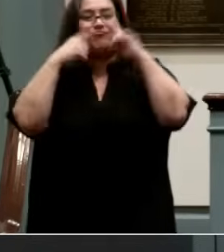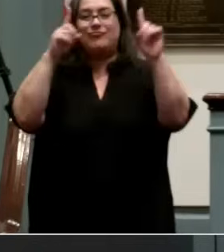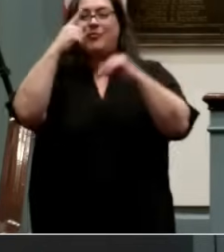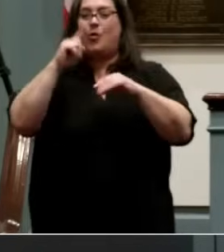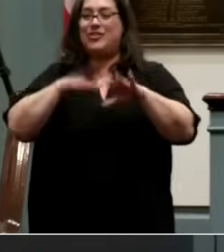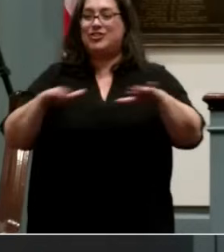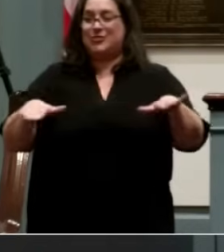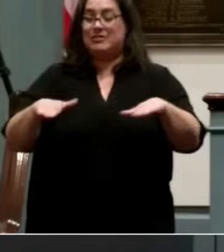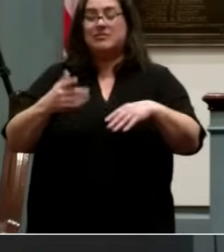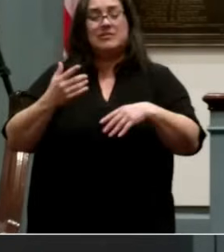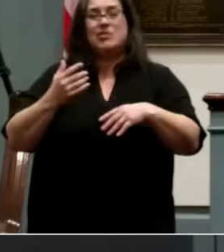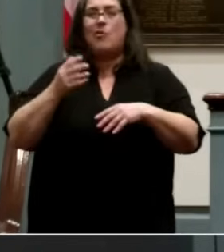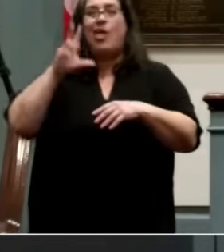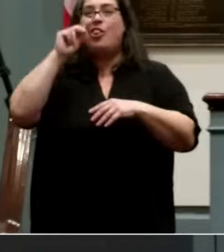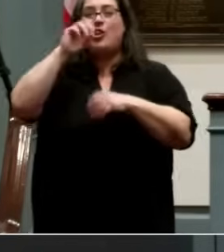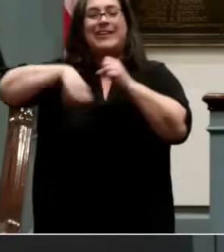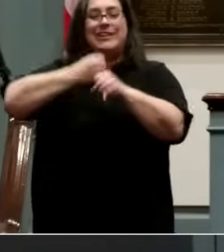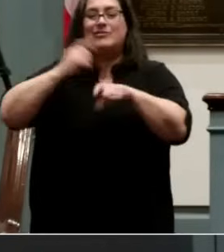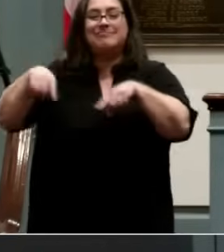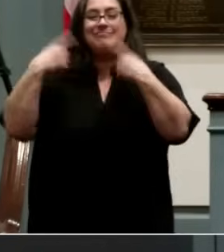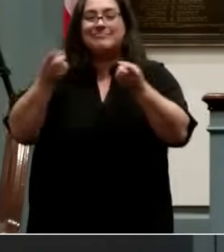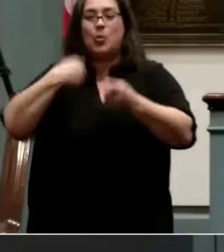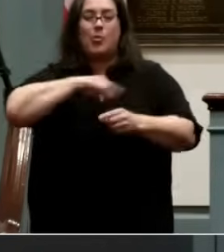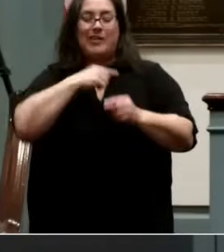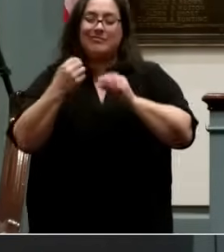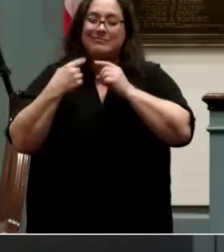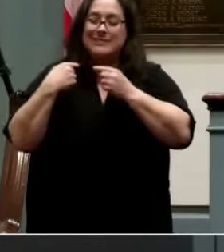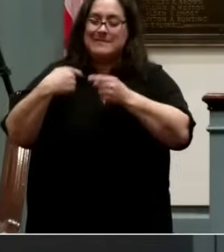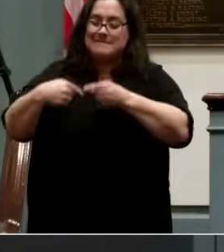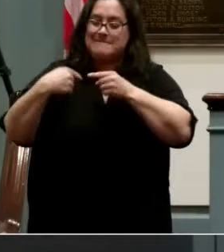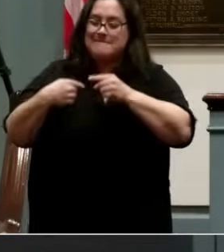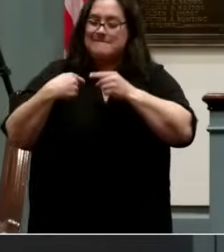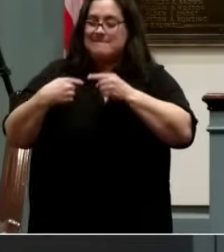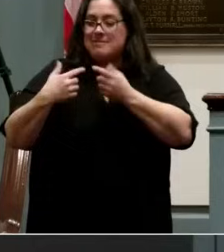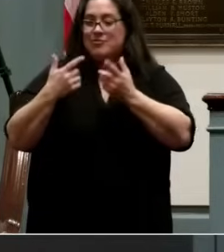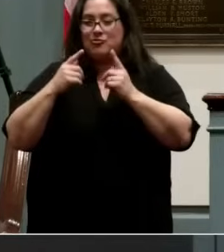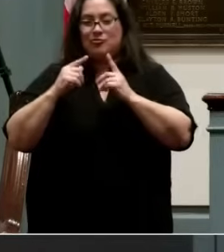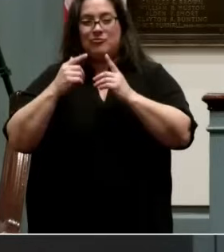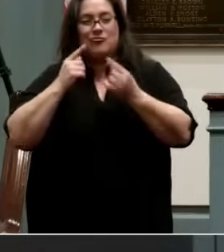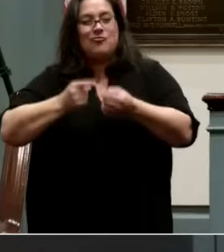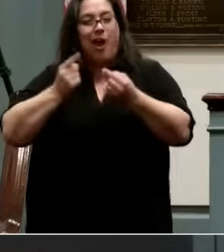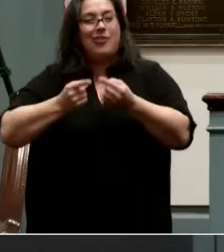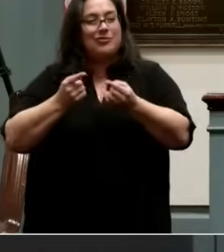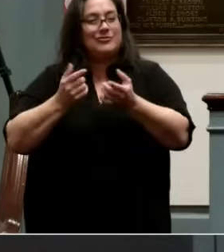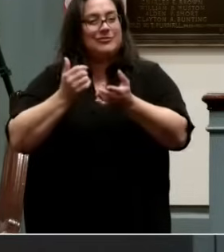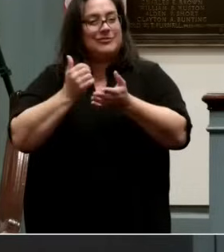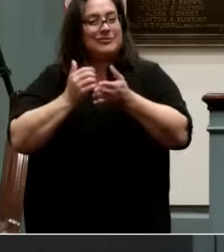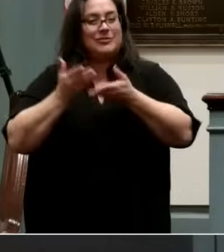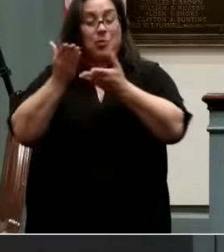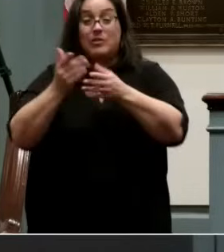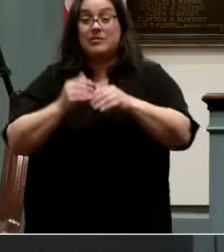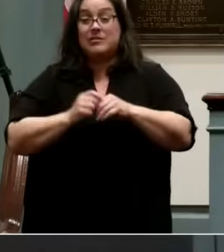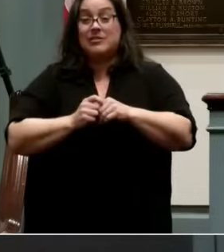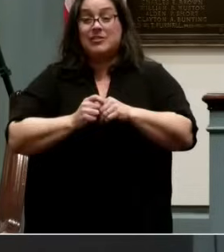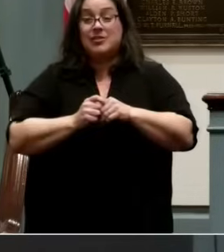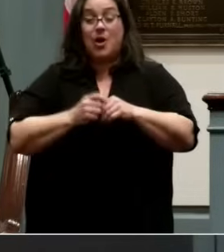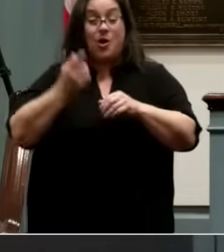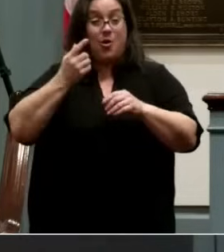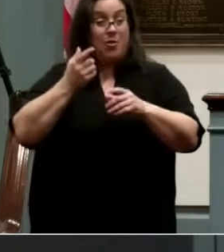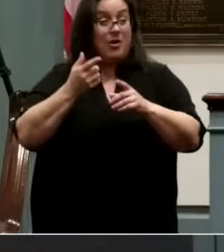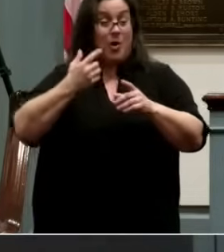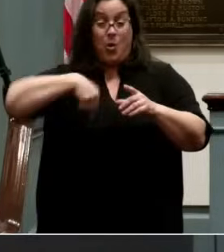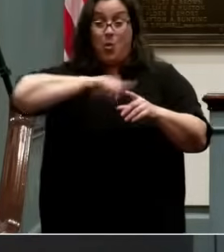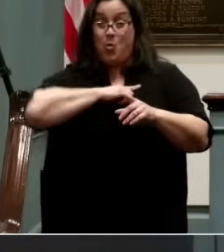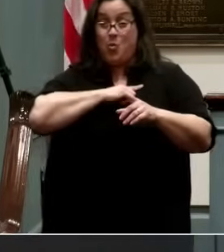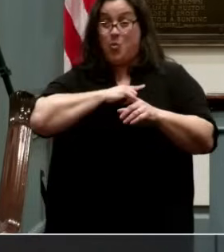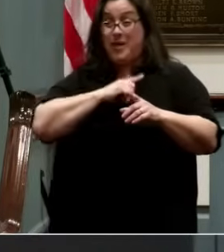these children for the past 30 years. In the months leading up to the votes on the WLC, we knocked on doors across